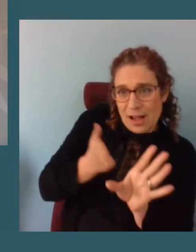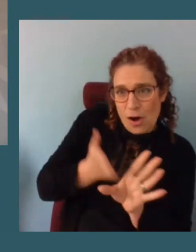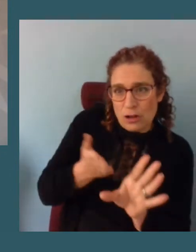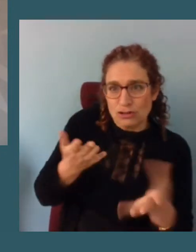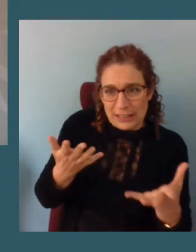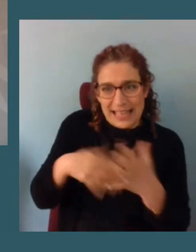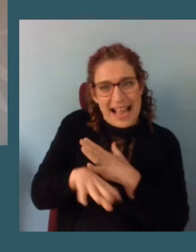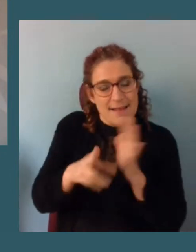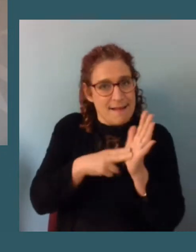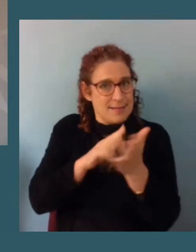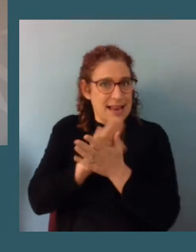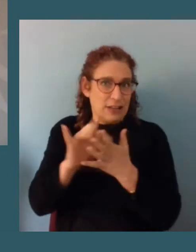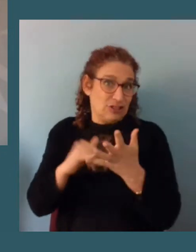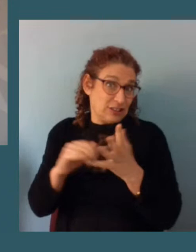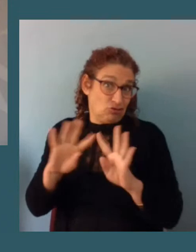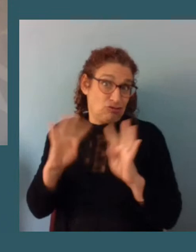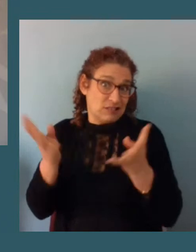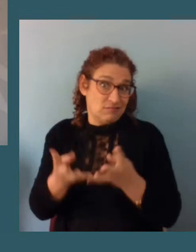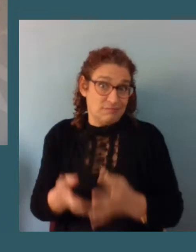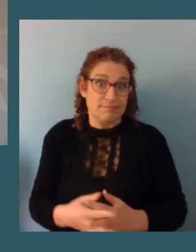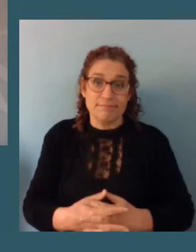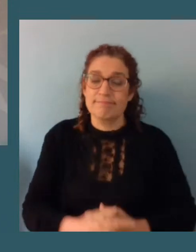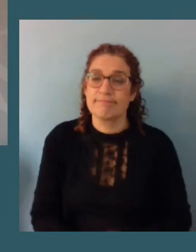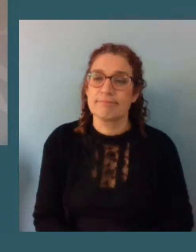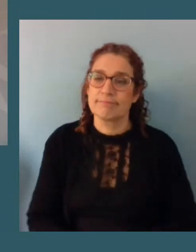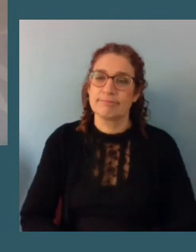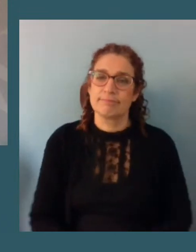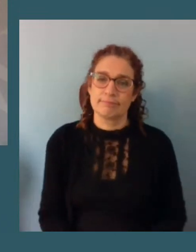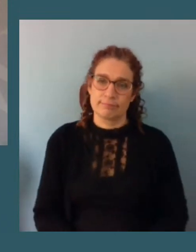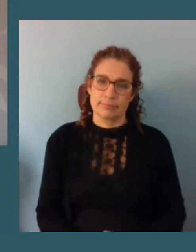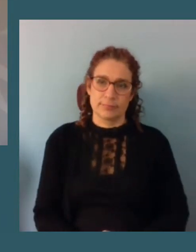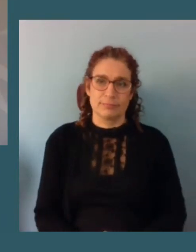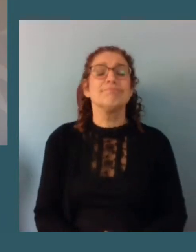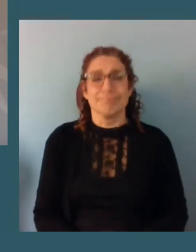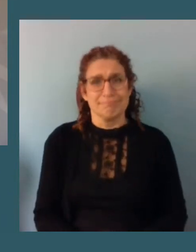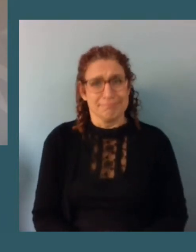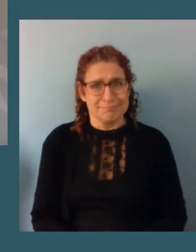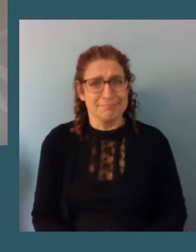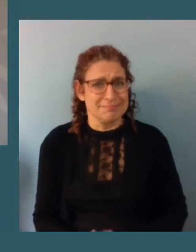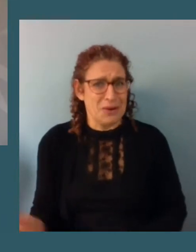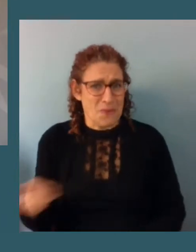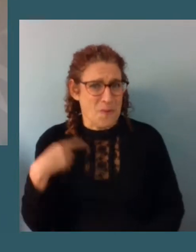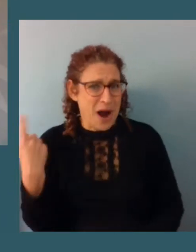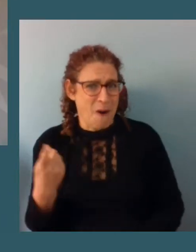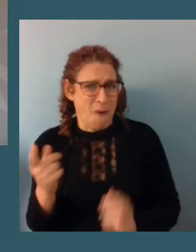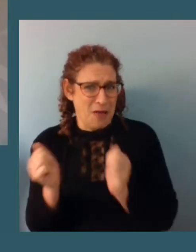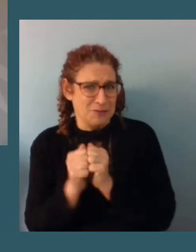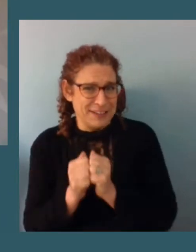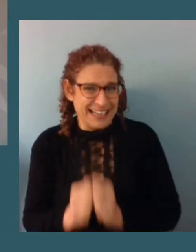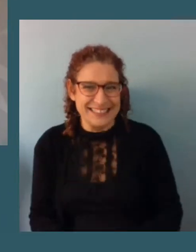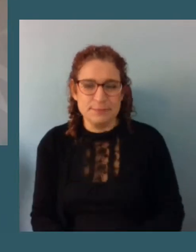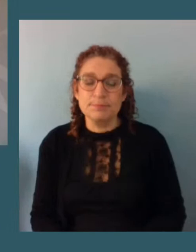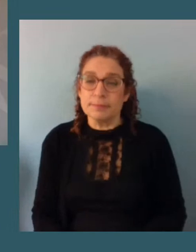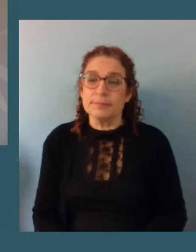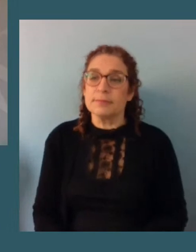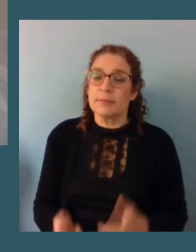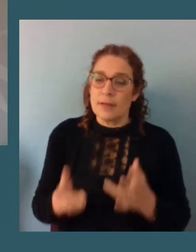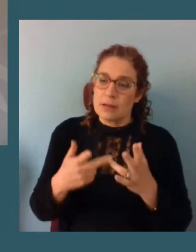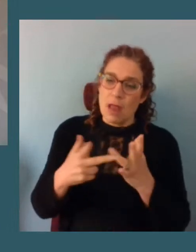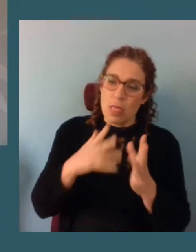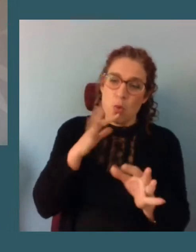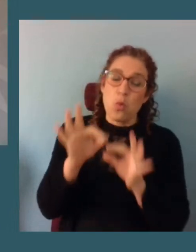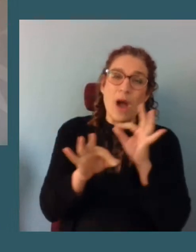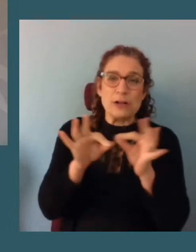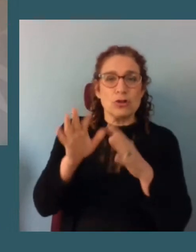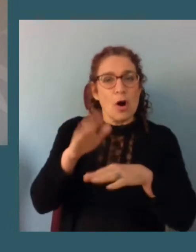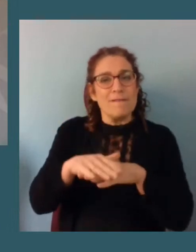NHS trusts. No, absolutely. We all hope this too. So we have a question. Is there any evidence